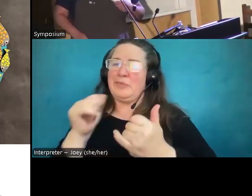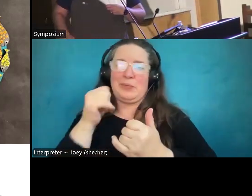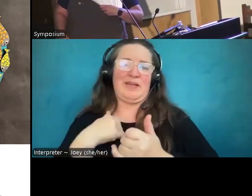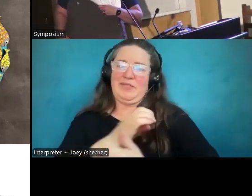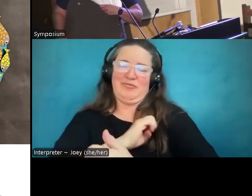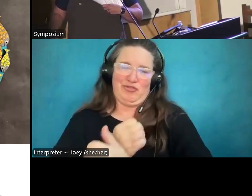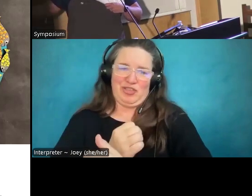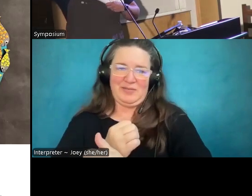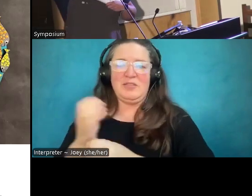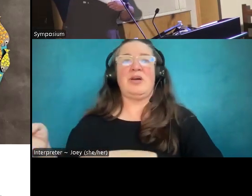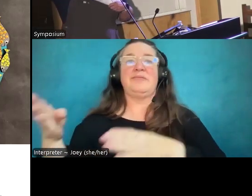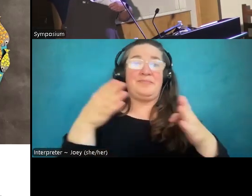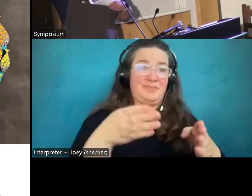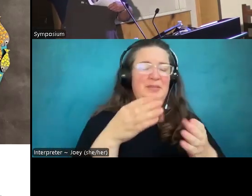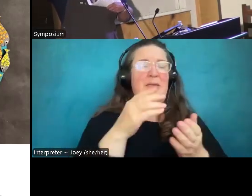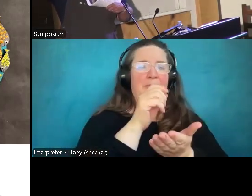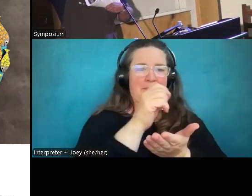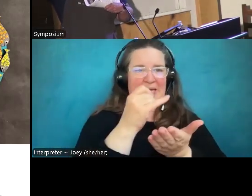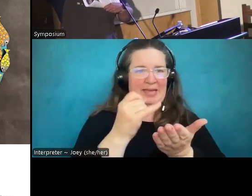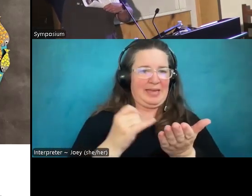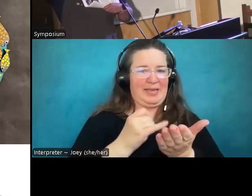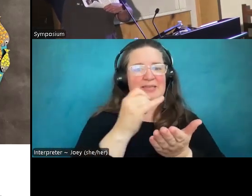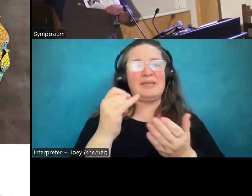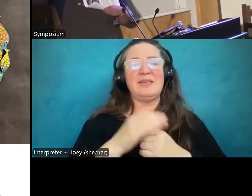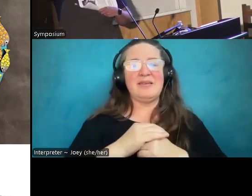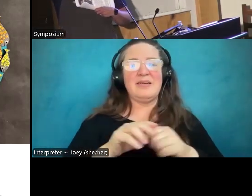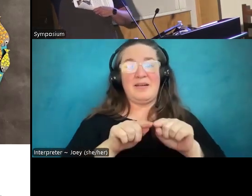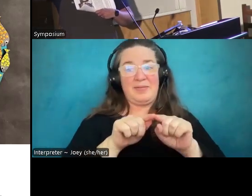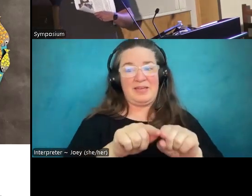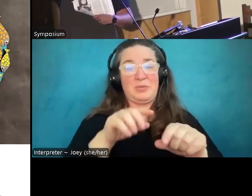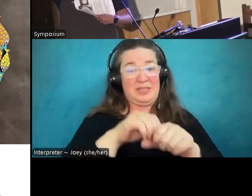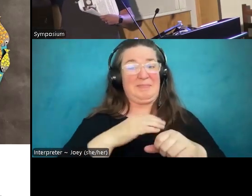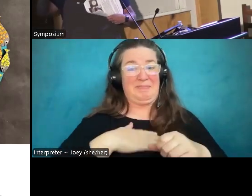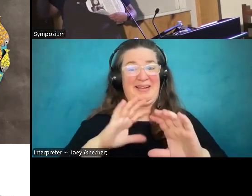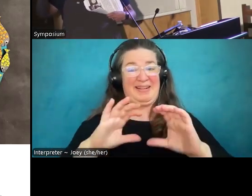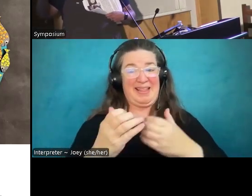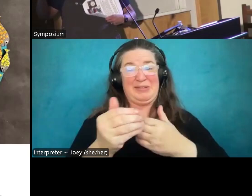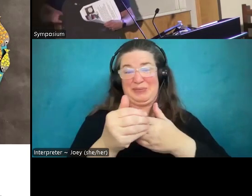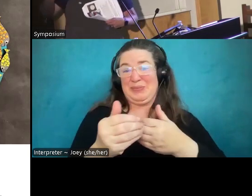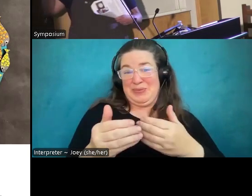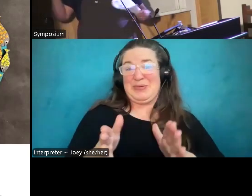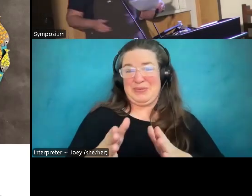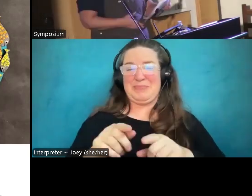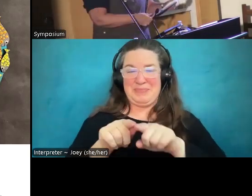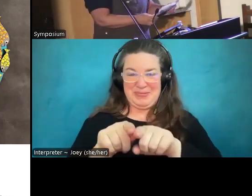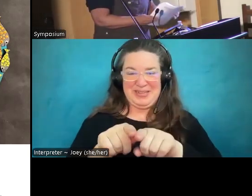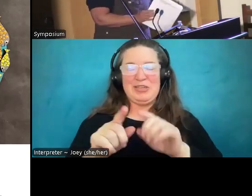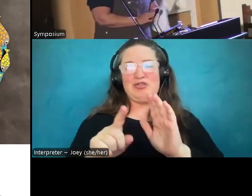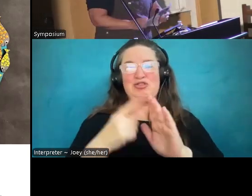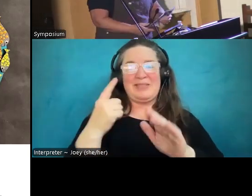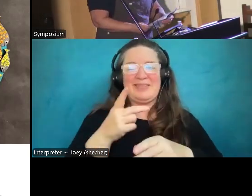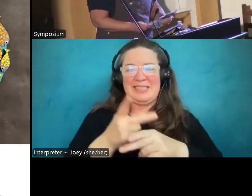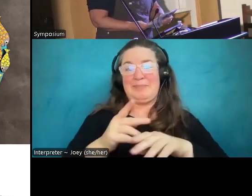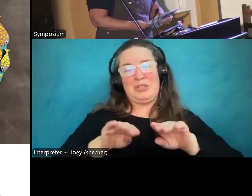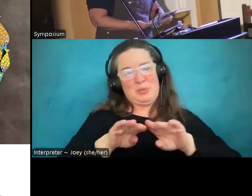painting while he's doing those things. I had this in my classroom when I went back to work. It was just my reminder of something I enjoy and to just keep